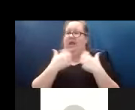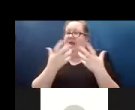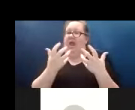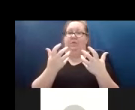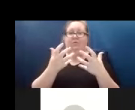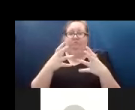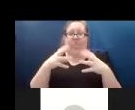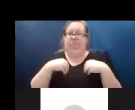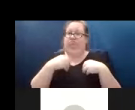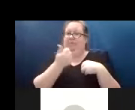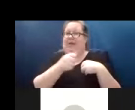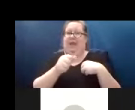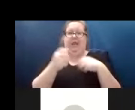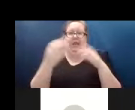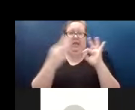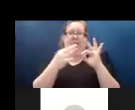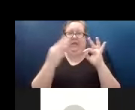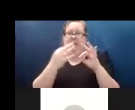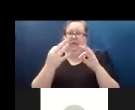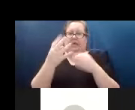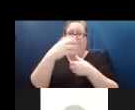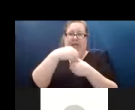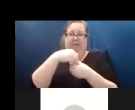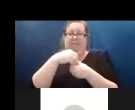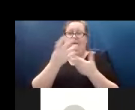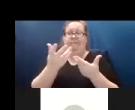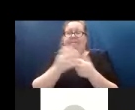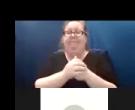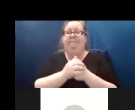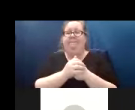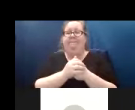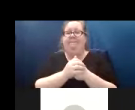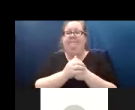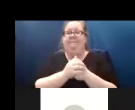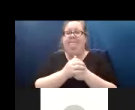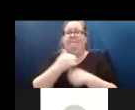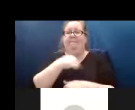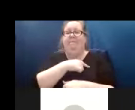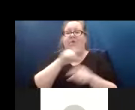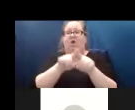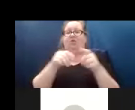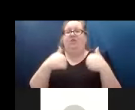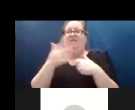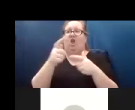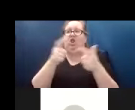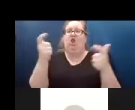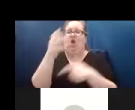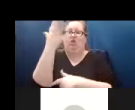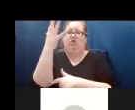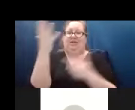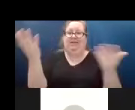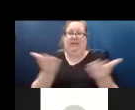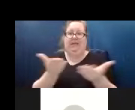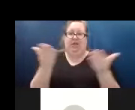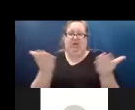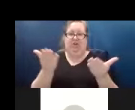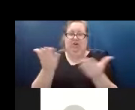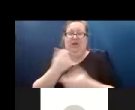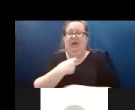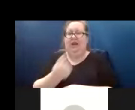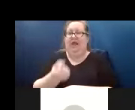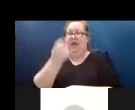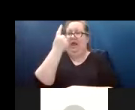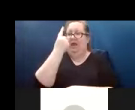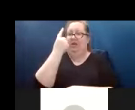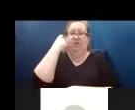input from people that see my email addresses. We also have large trees here, and I completely understand, being near